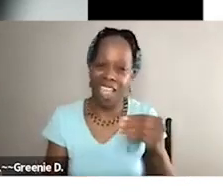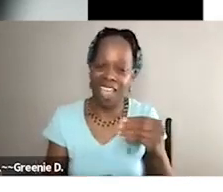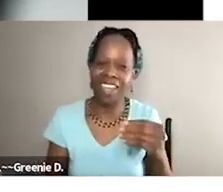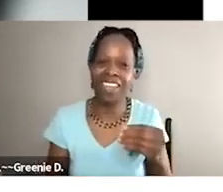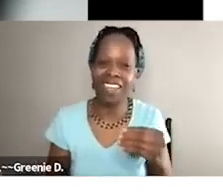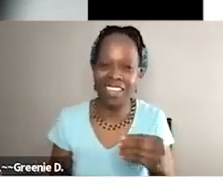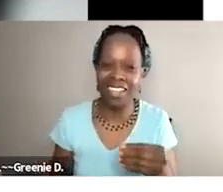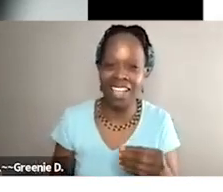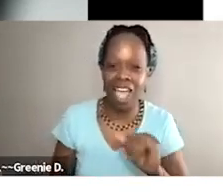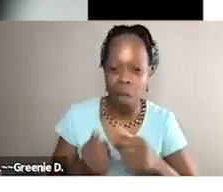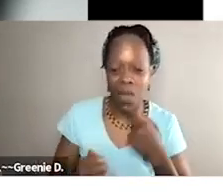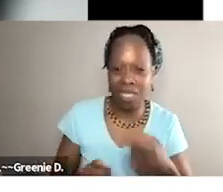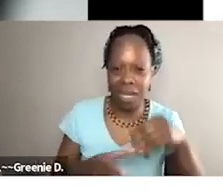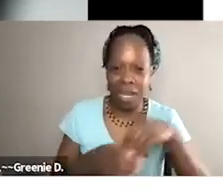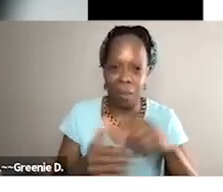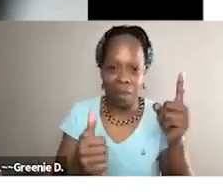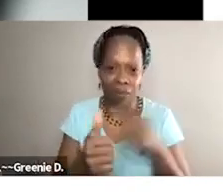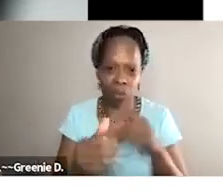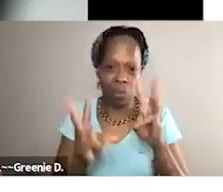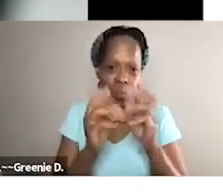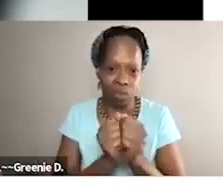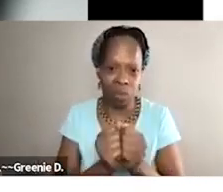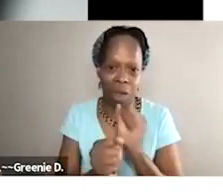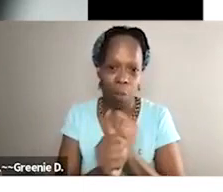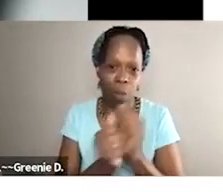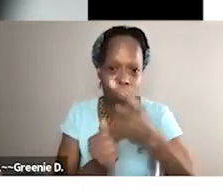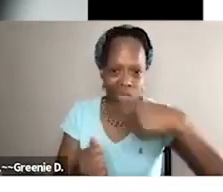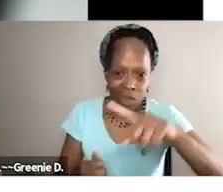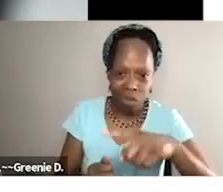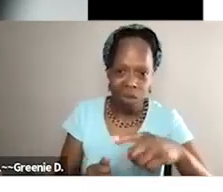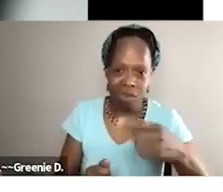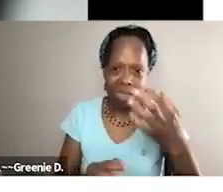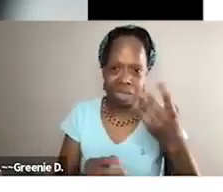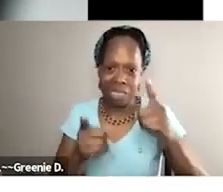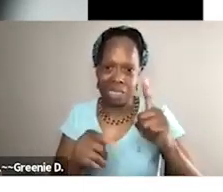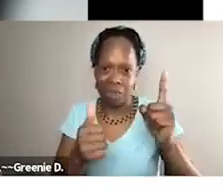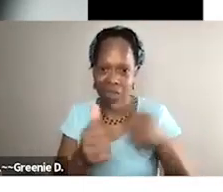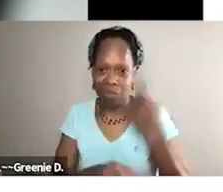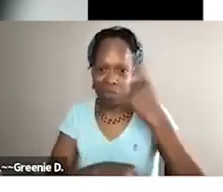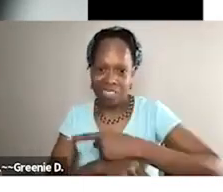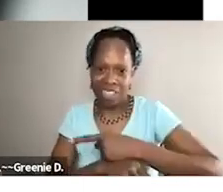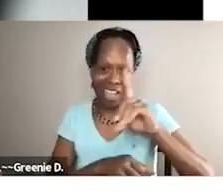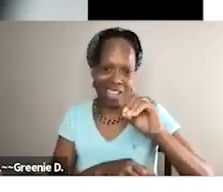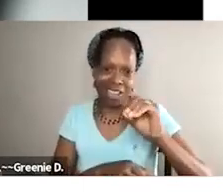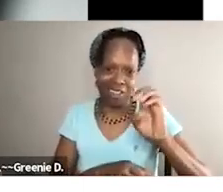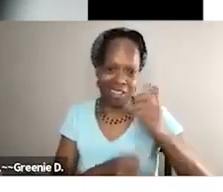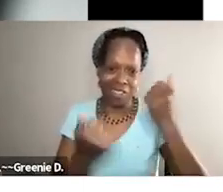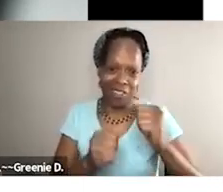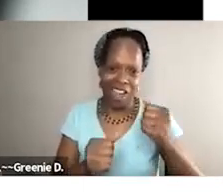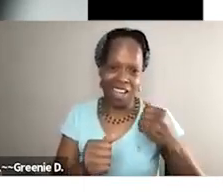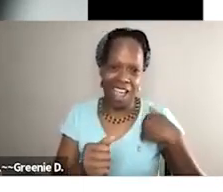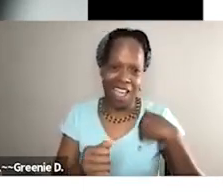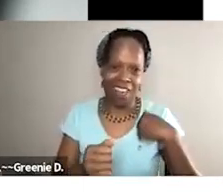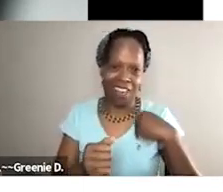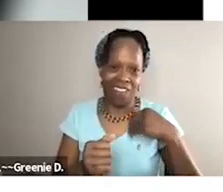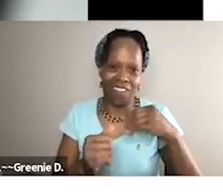Like I said in the first session, I worked with you all since basically my first day at the DOE, trying to get Just Say Hi launched, and